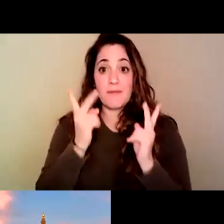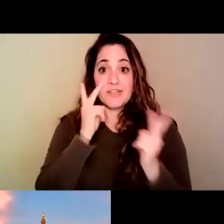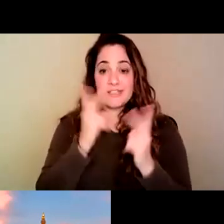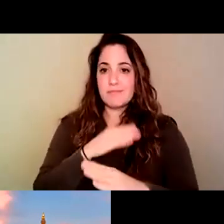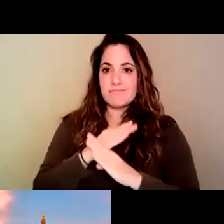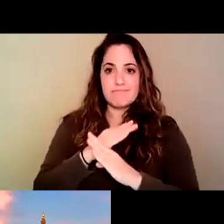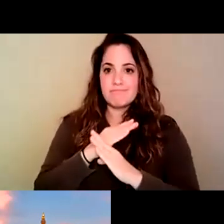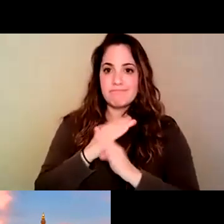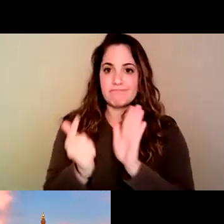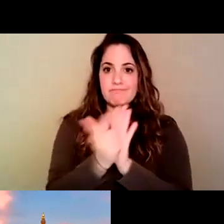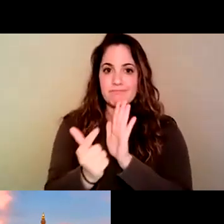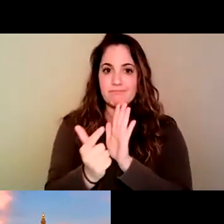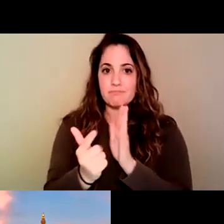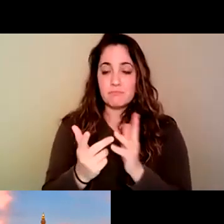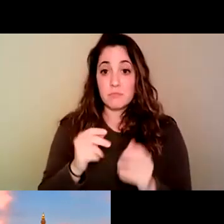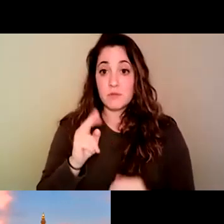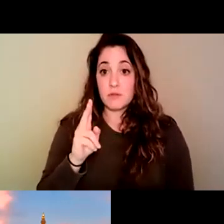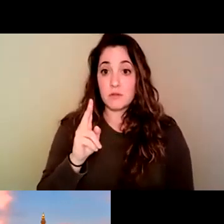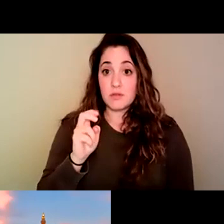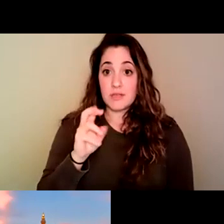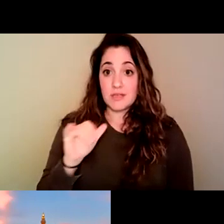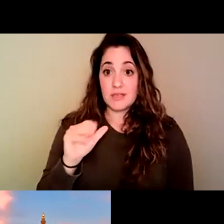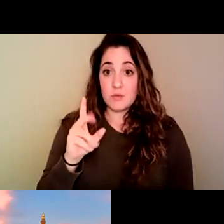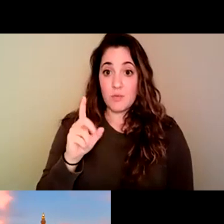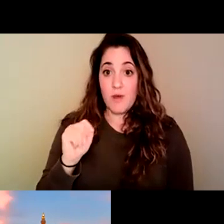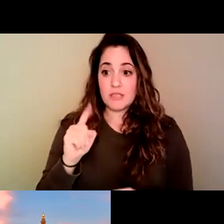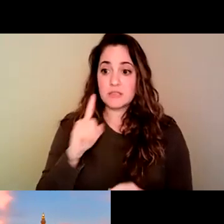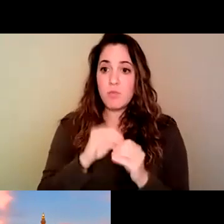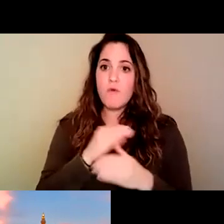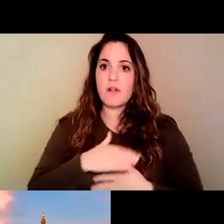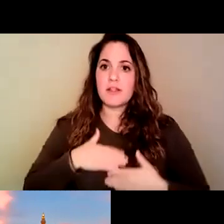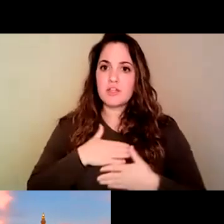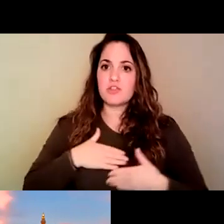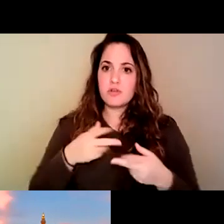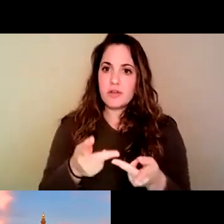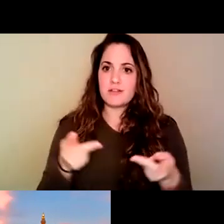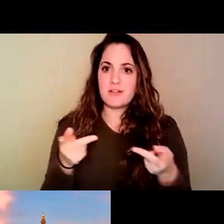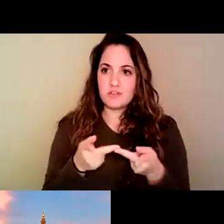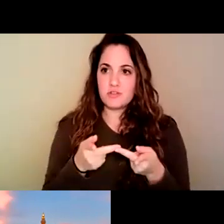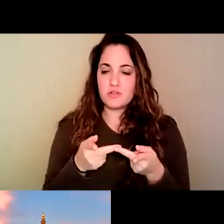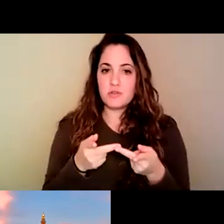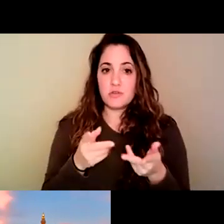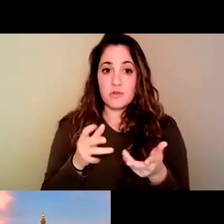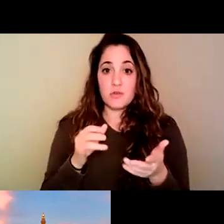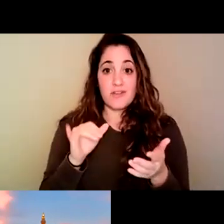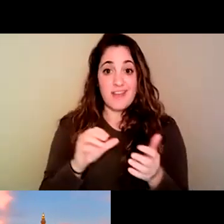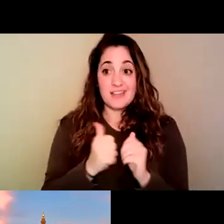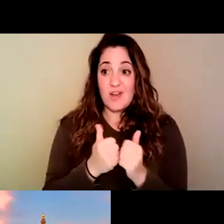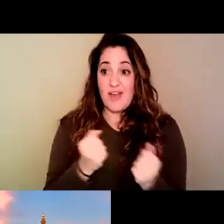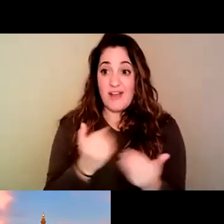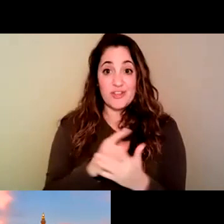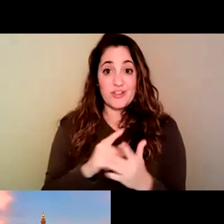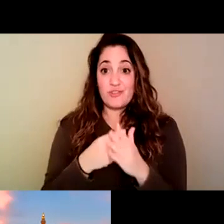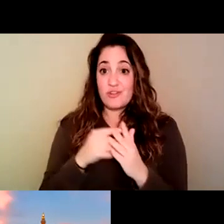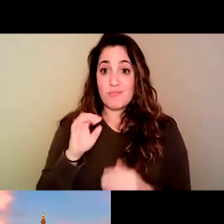because it is a purely a leisure destination. And that's really how we kind of got right into it in